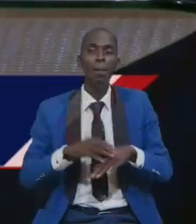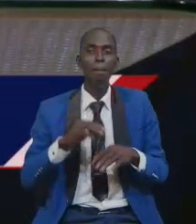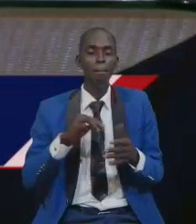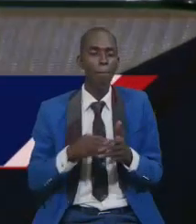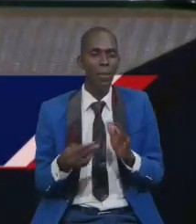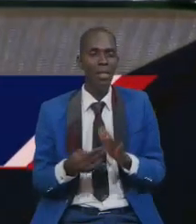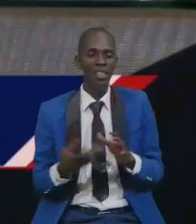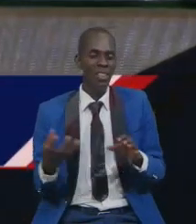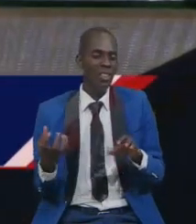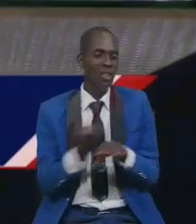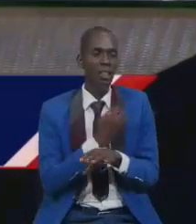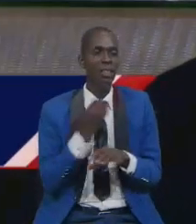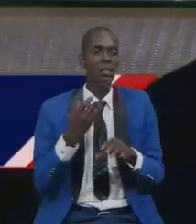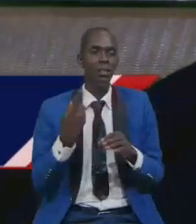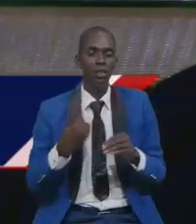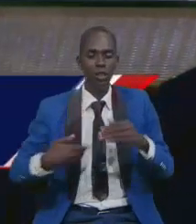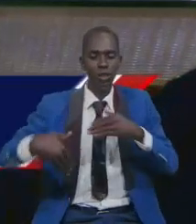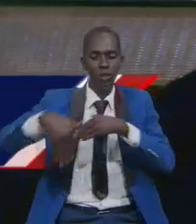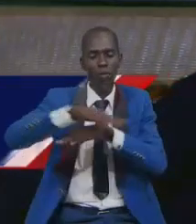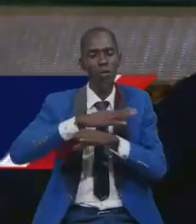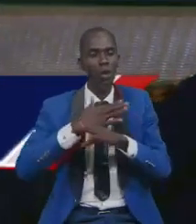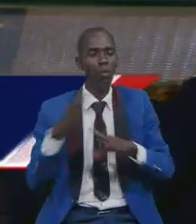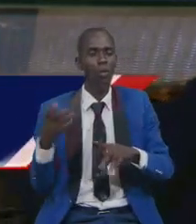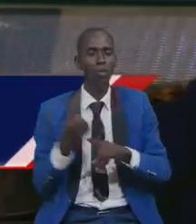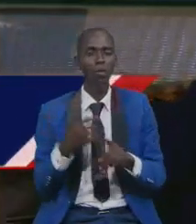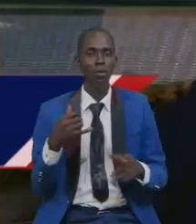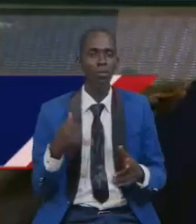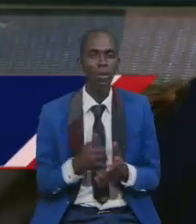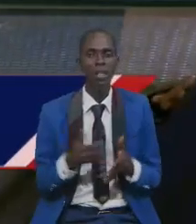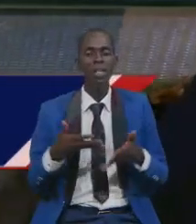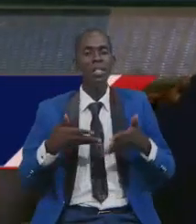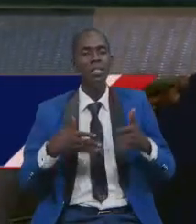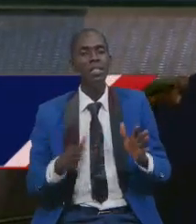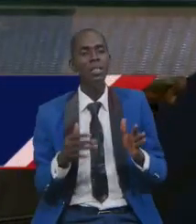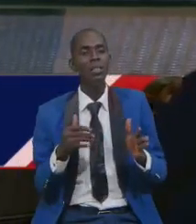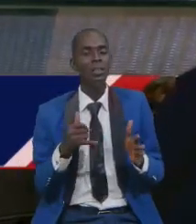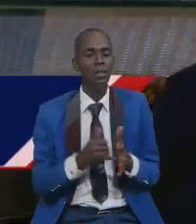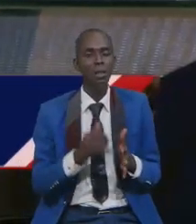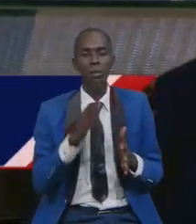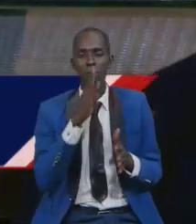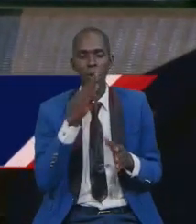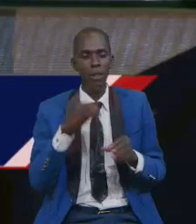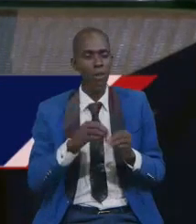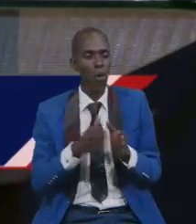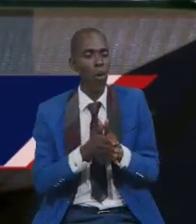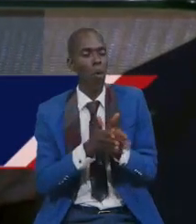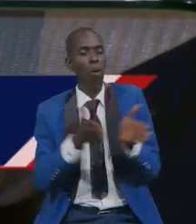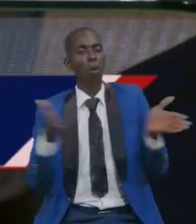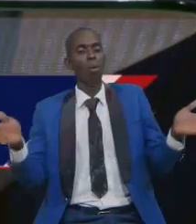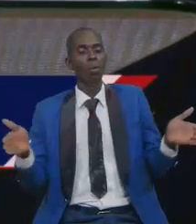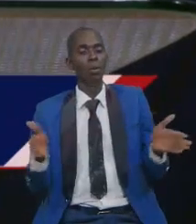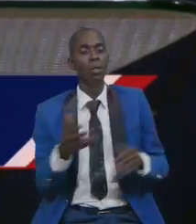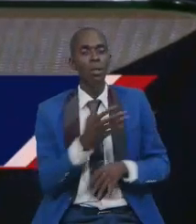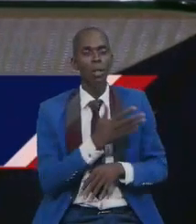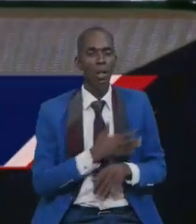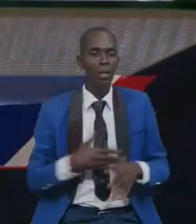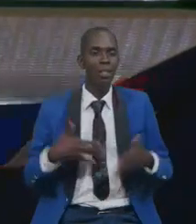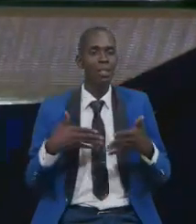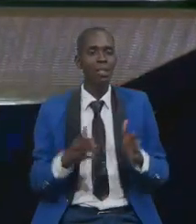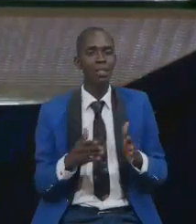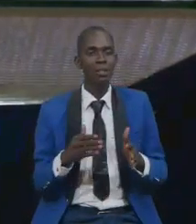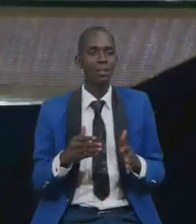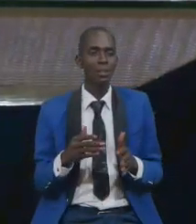away from him, take covering away from him. Let him be in the open field, and let him be